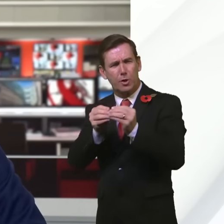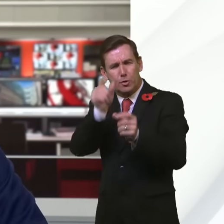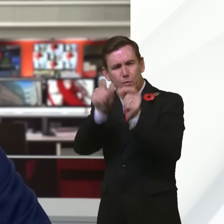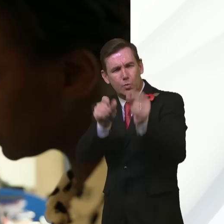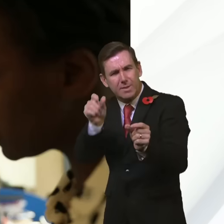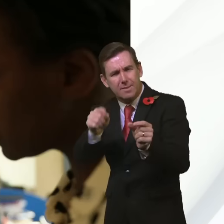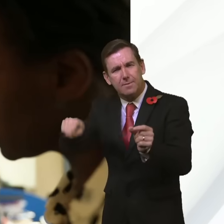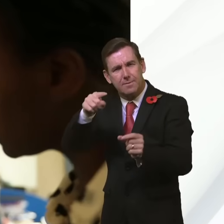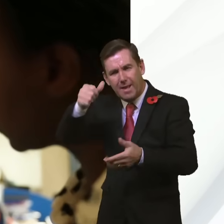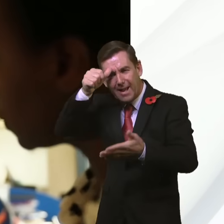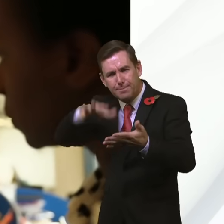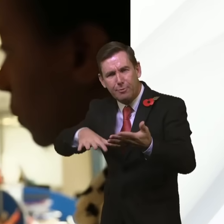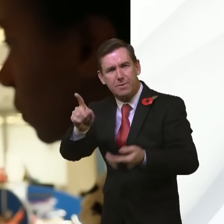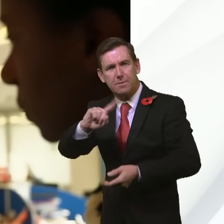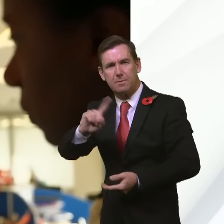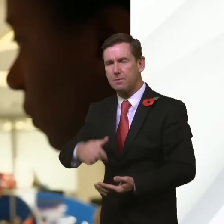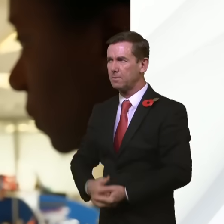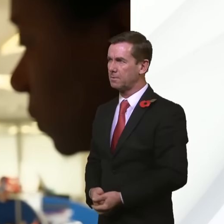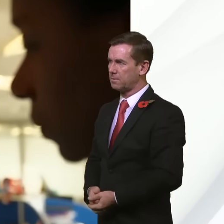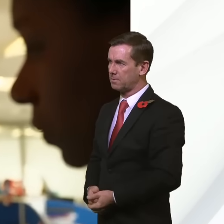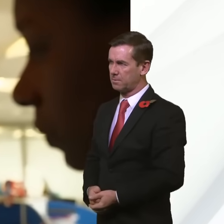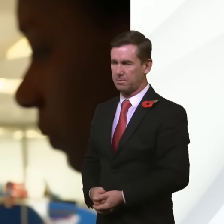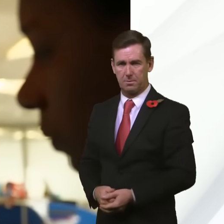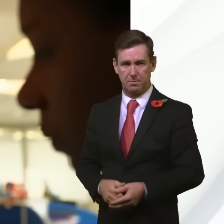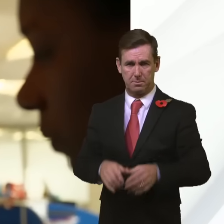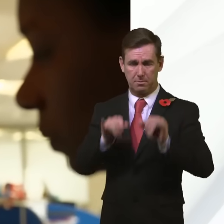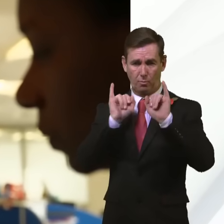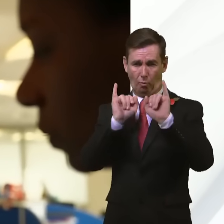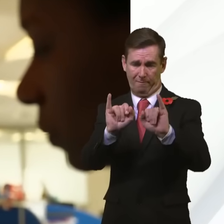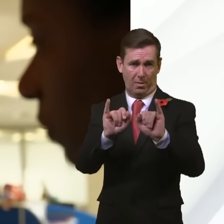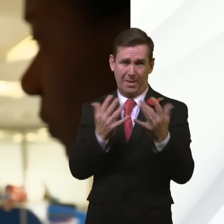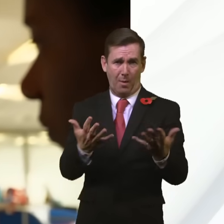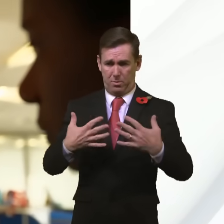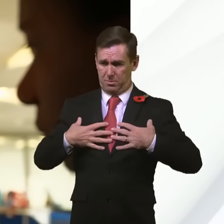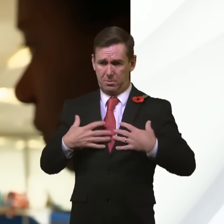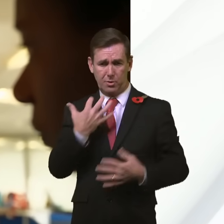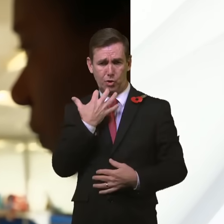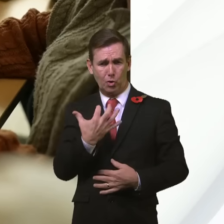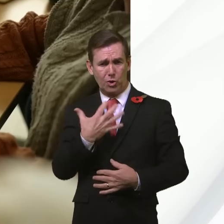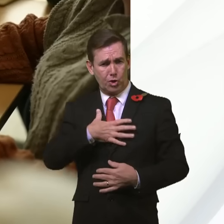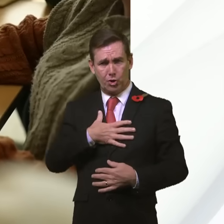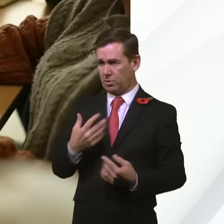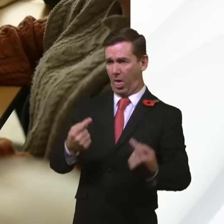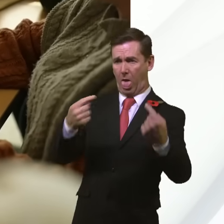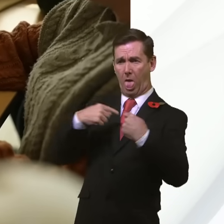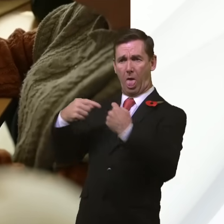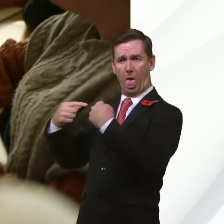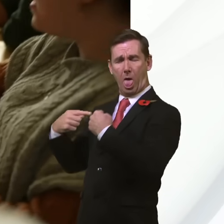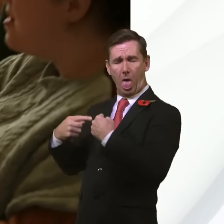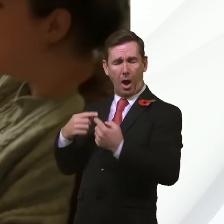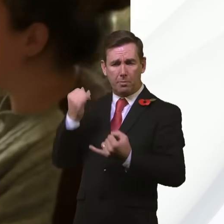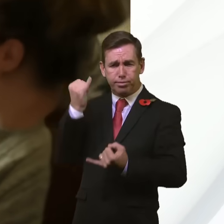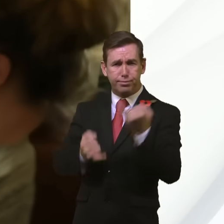experiences. We are seeing so much intimidation, so much hatred, so much abuse which Jewish students are getting. At the Union of Jewish Students, they've